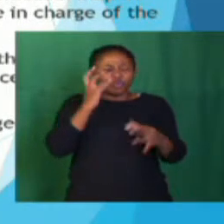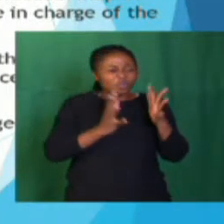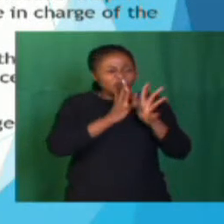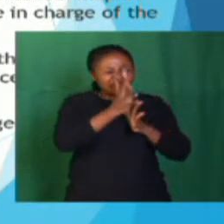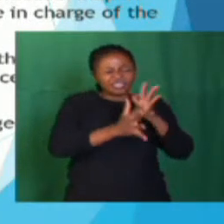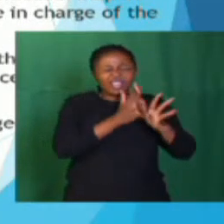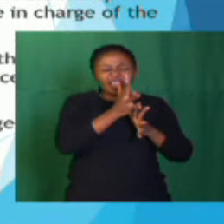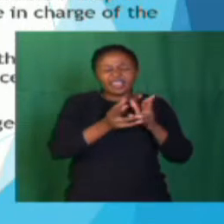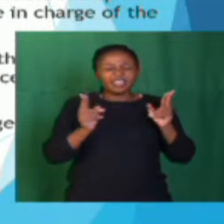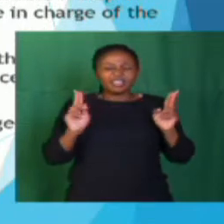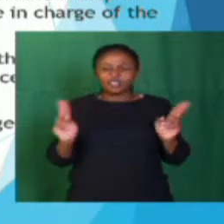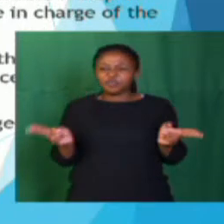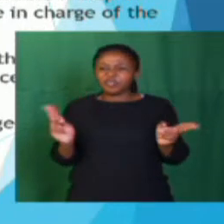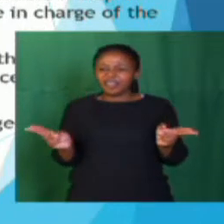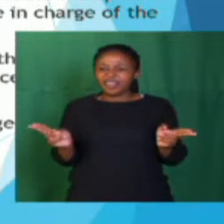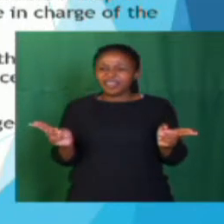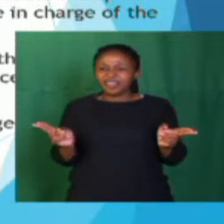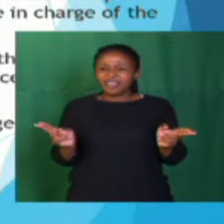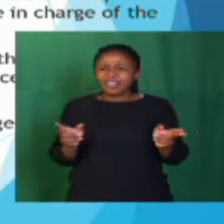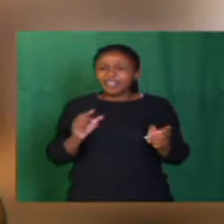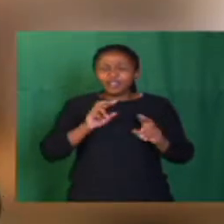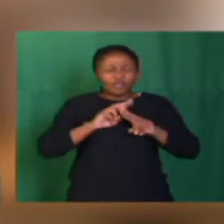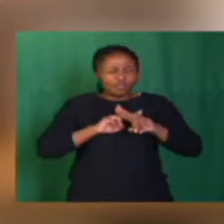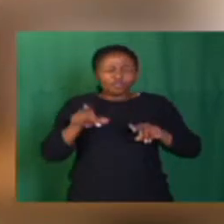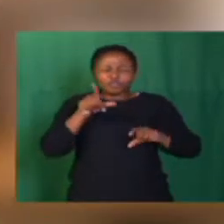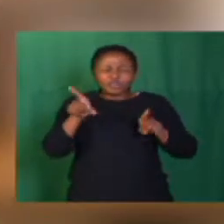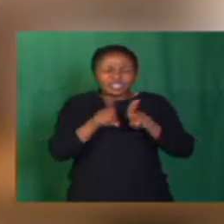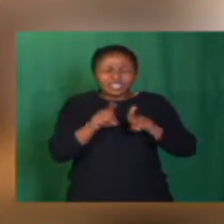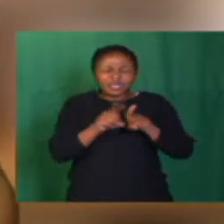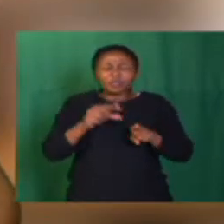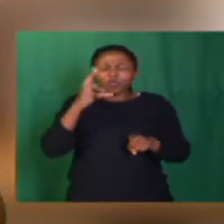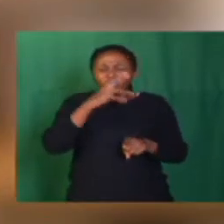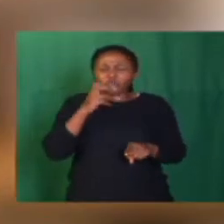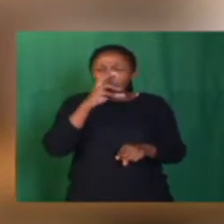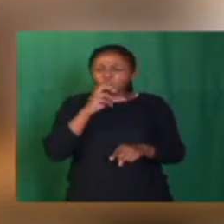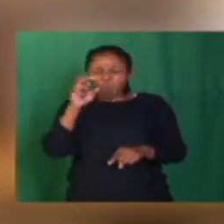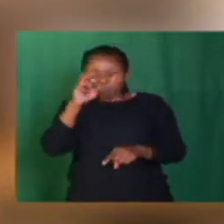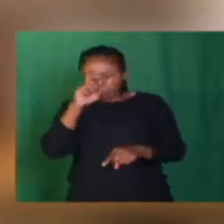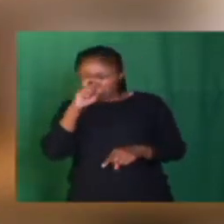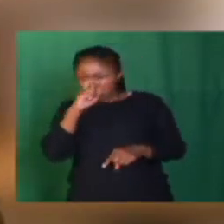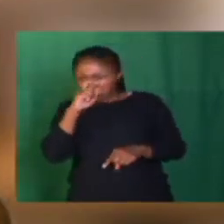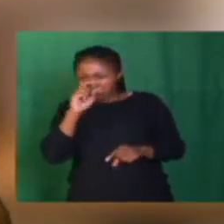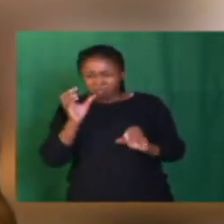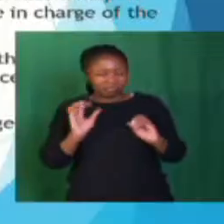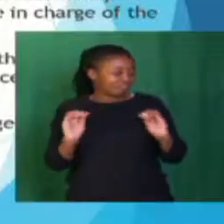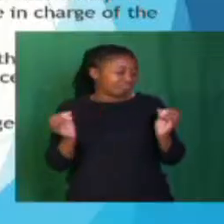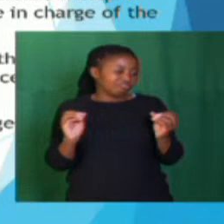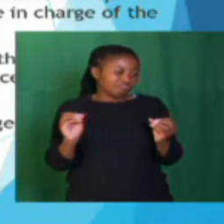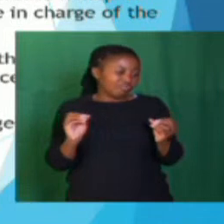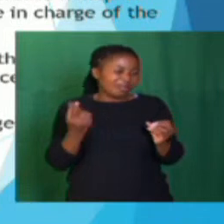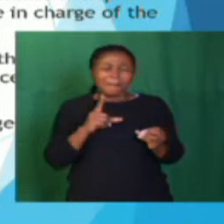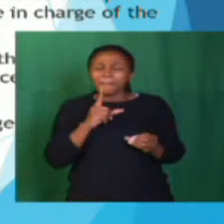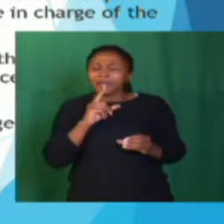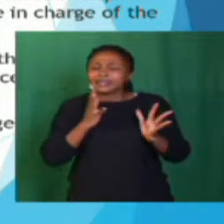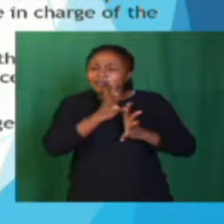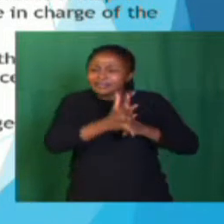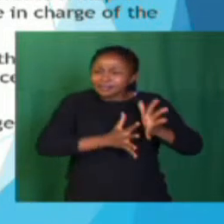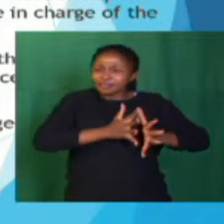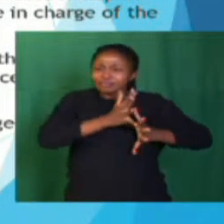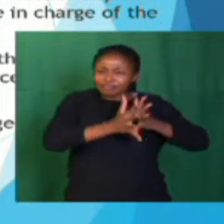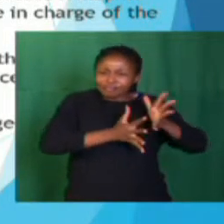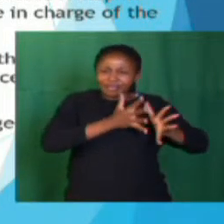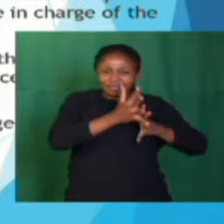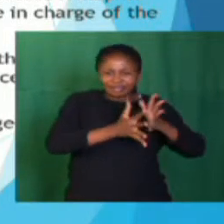a first language speaker, but ensure that you are natural as you are speaking, and use time